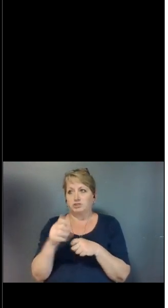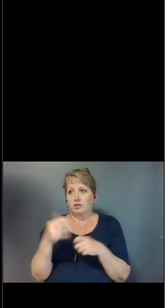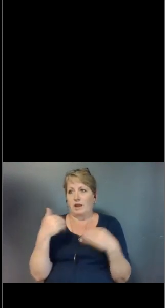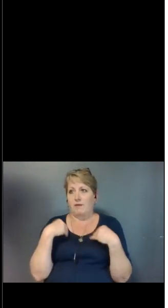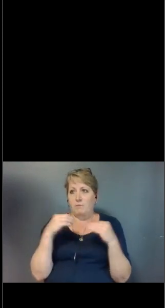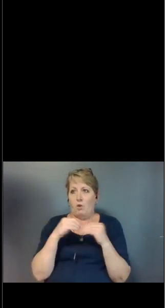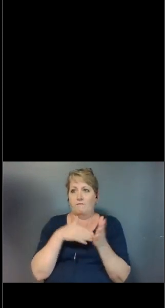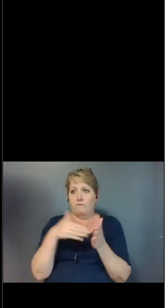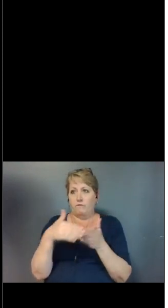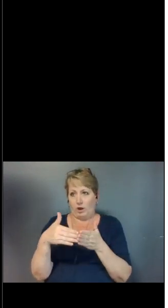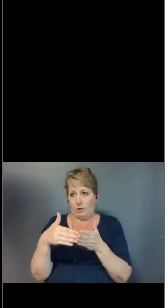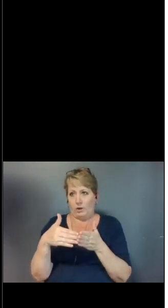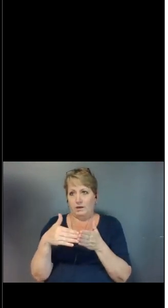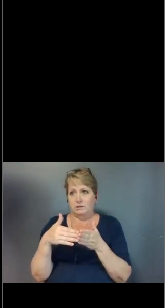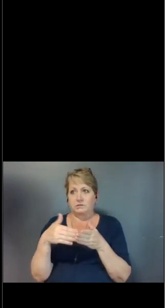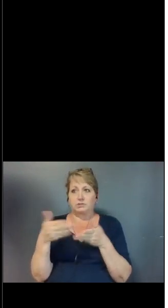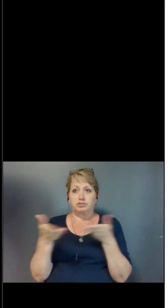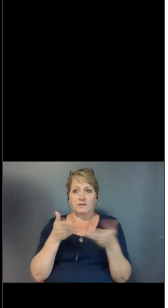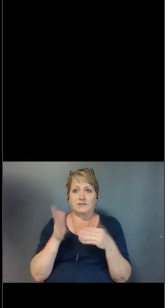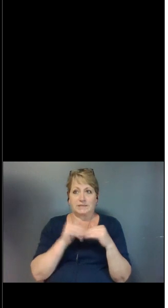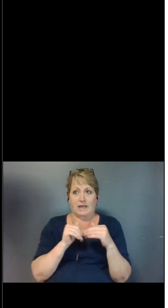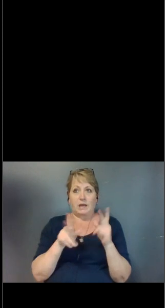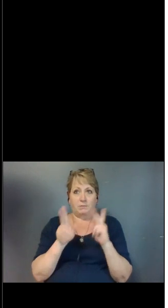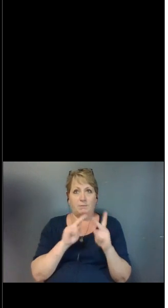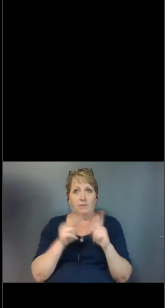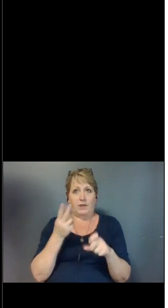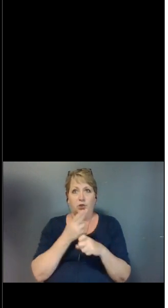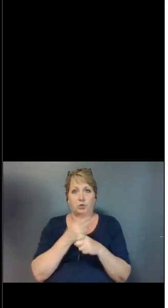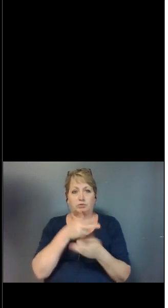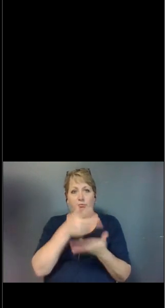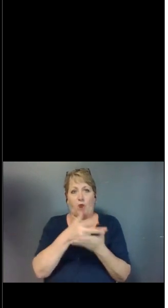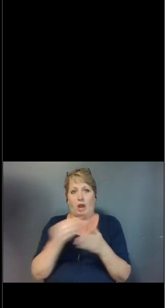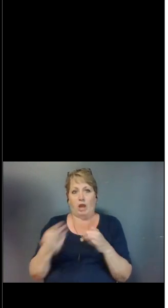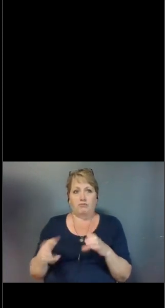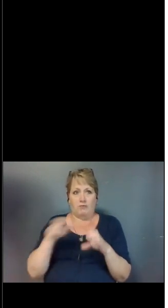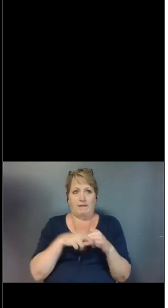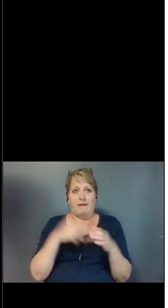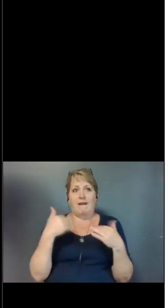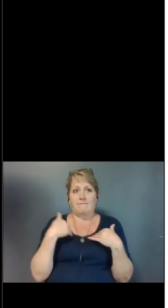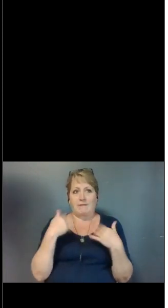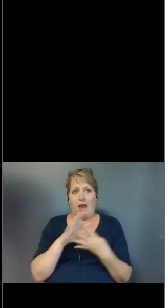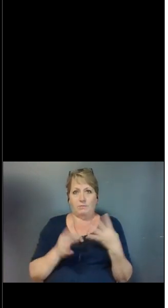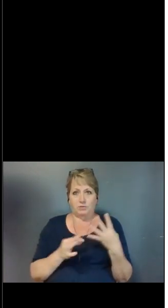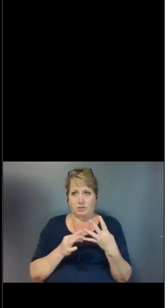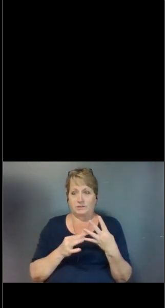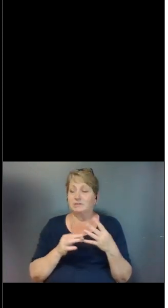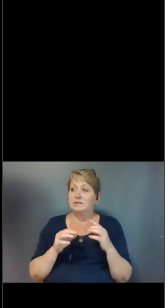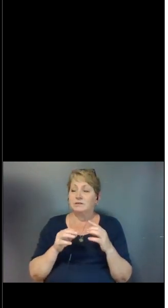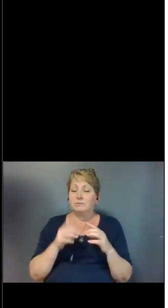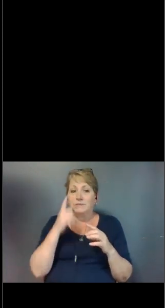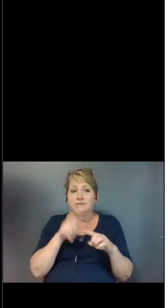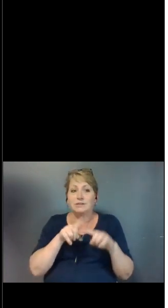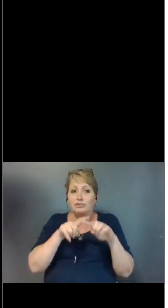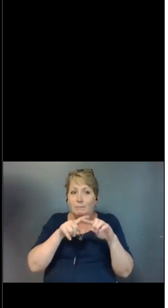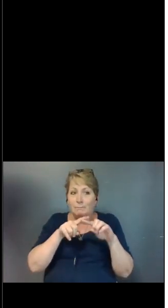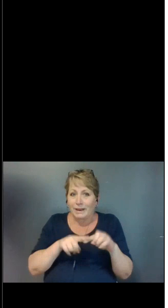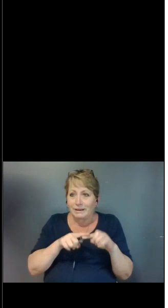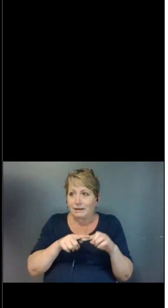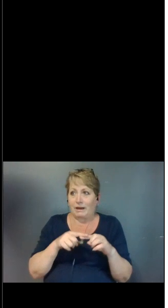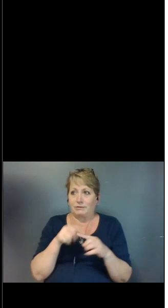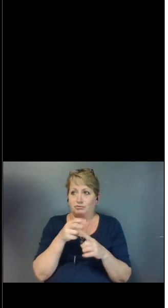who use park and rides and have the car as an option to get to the work, whereas people who are transit dependent do not have that